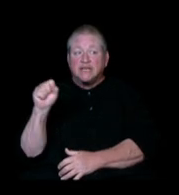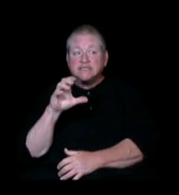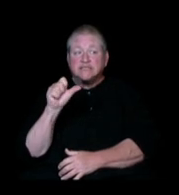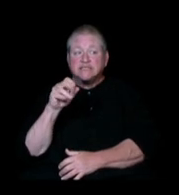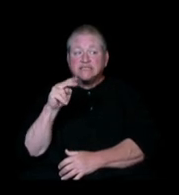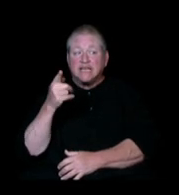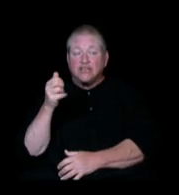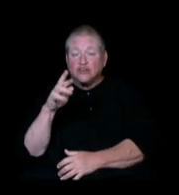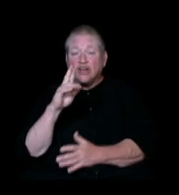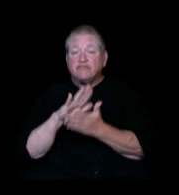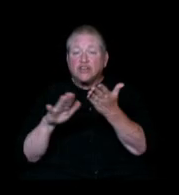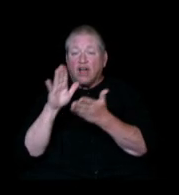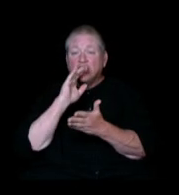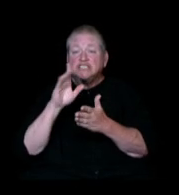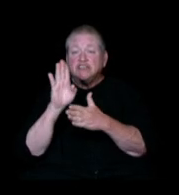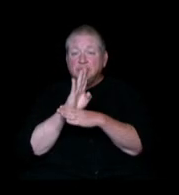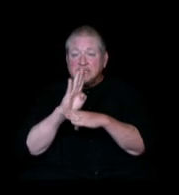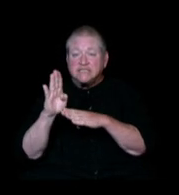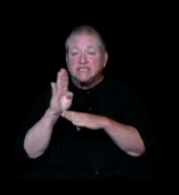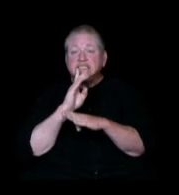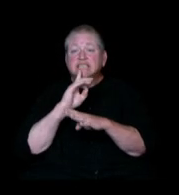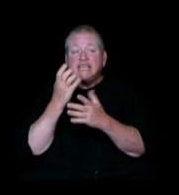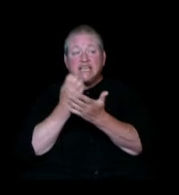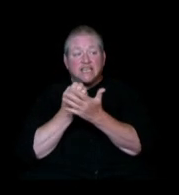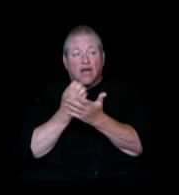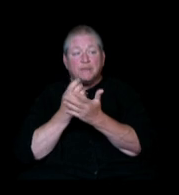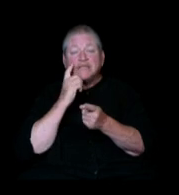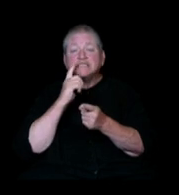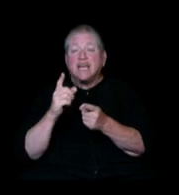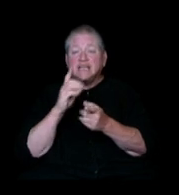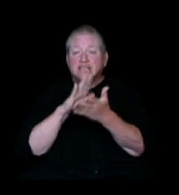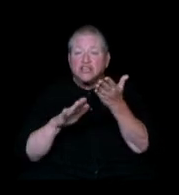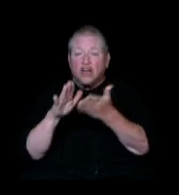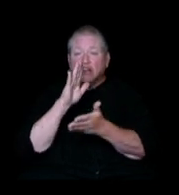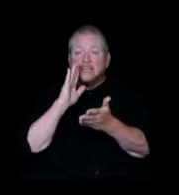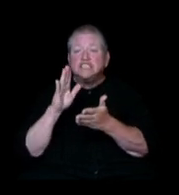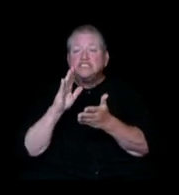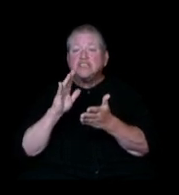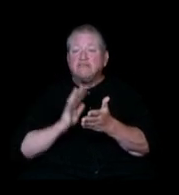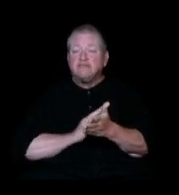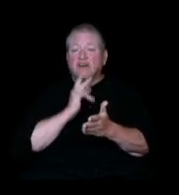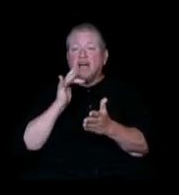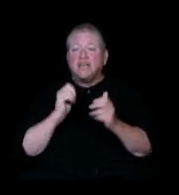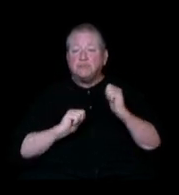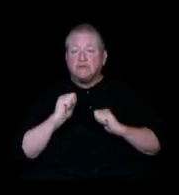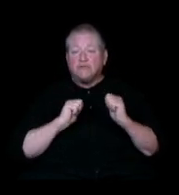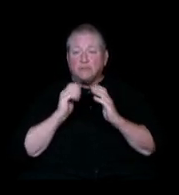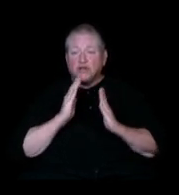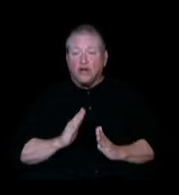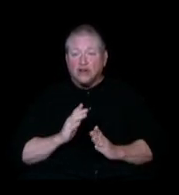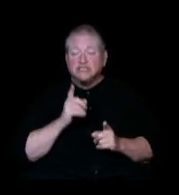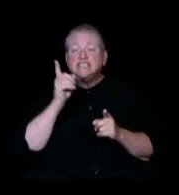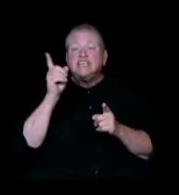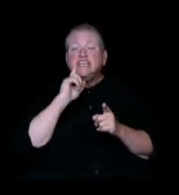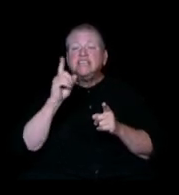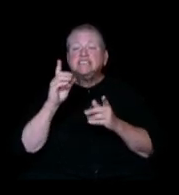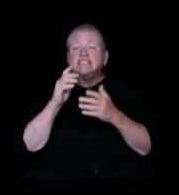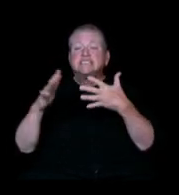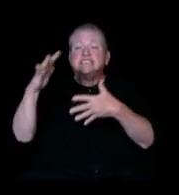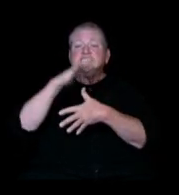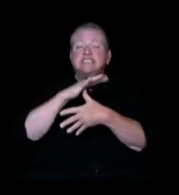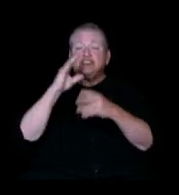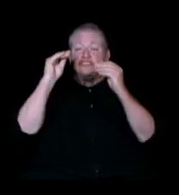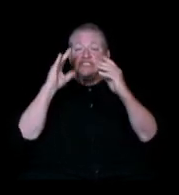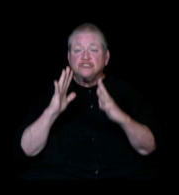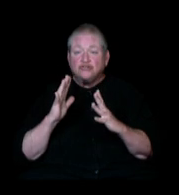the College of Business and Economics and the College of Fine and Performing Arts. Lucas is a senior instructor in the College of Business and